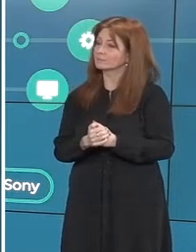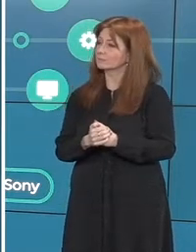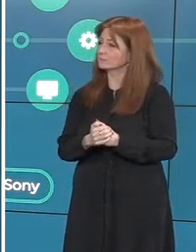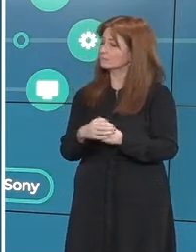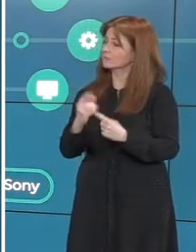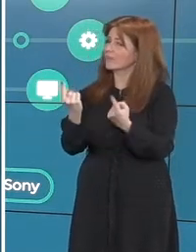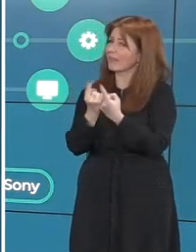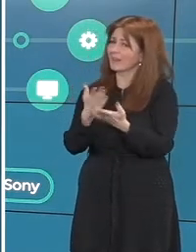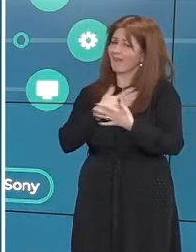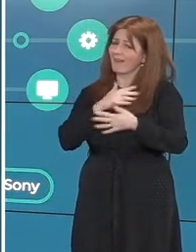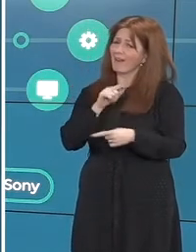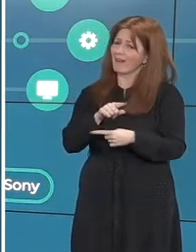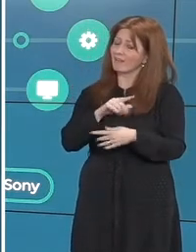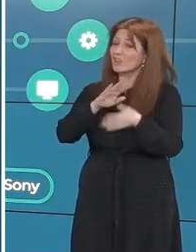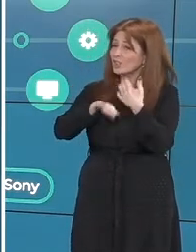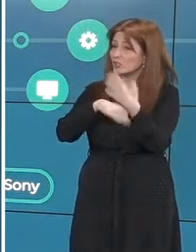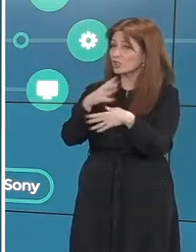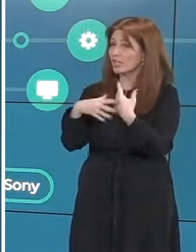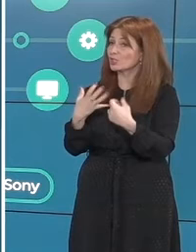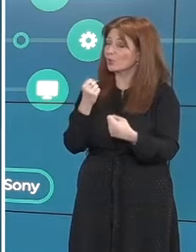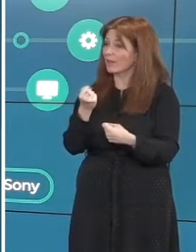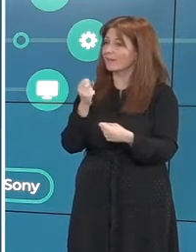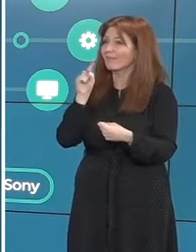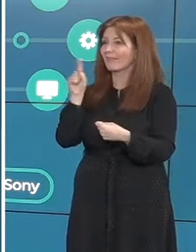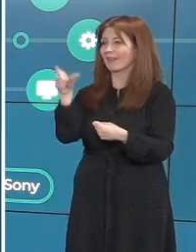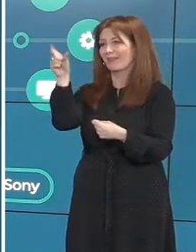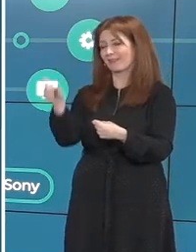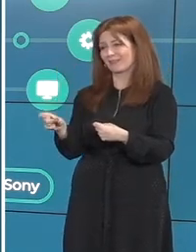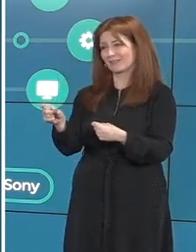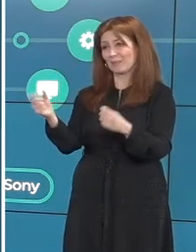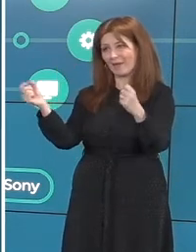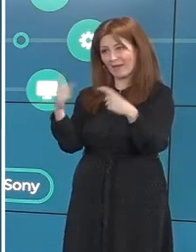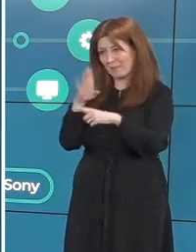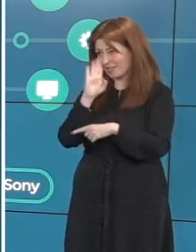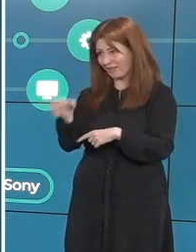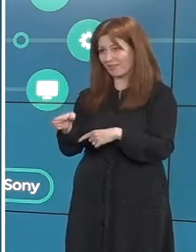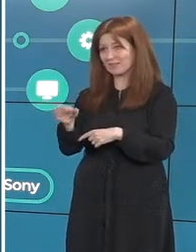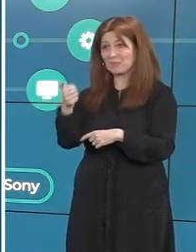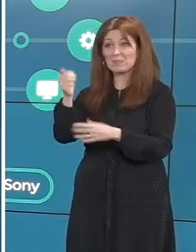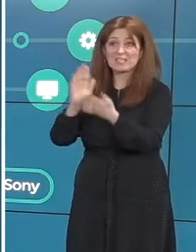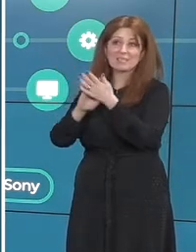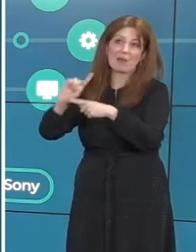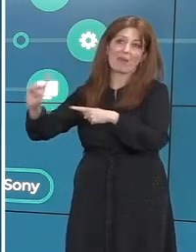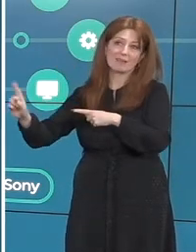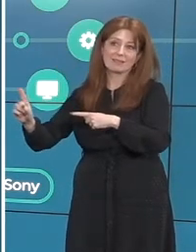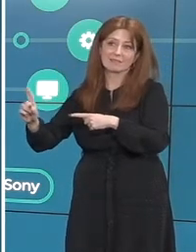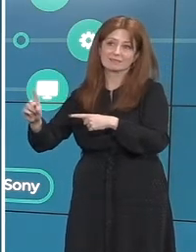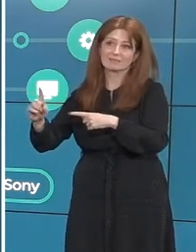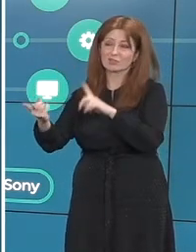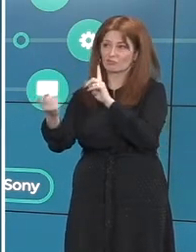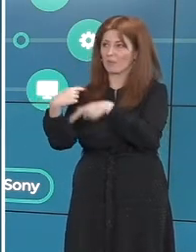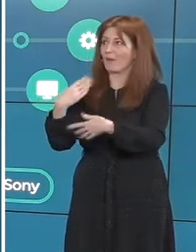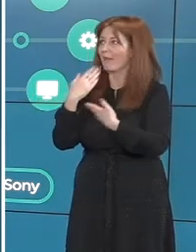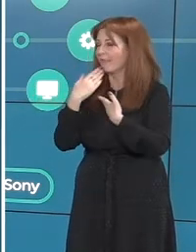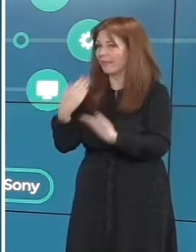love is once the change gets made, I get to send the email back to that same person 6 months later from that customer saying, thank you. Yeah.